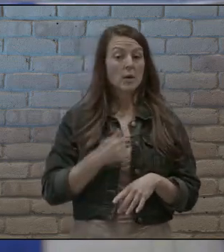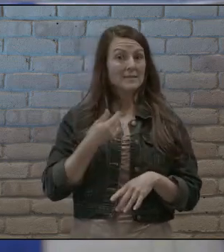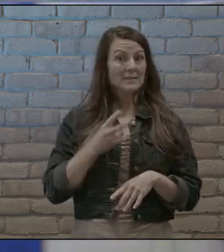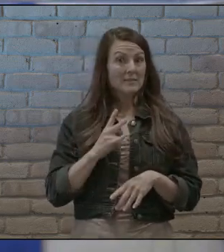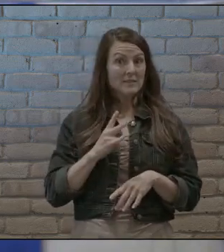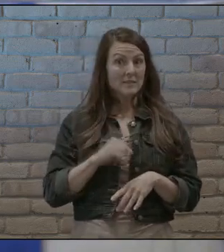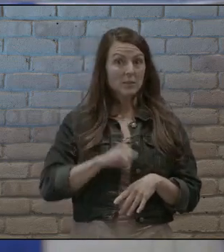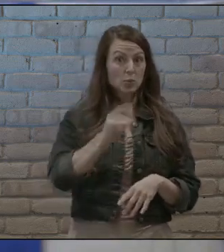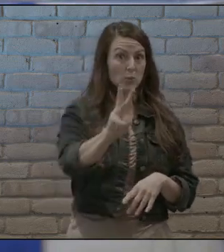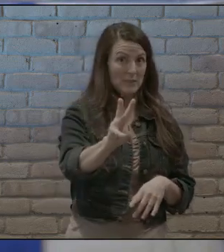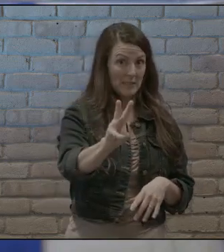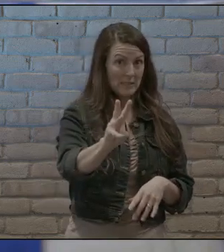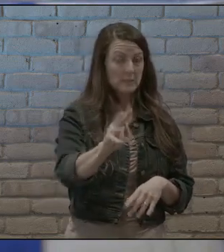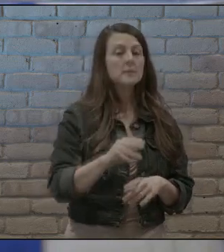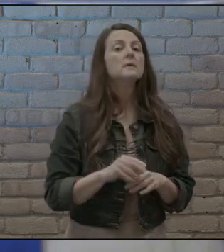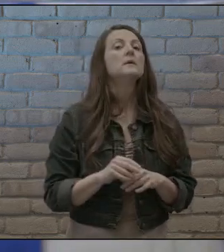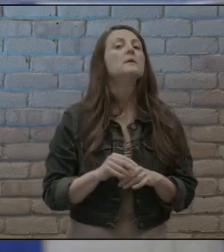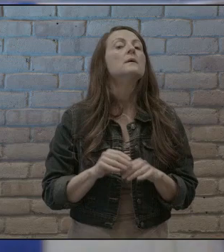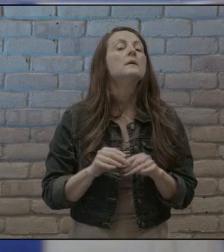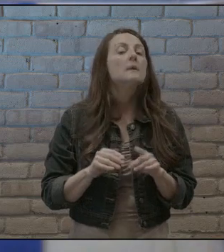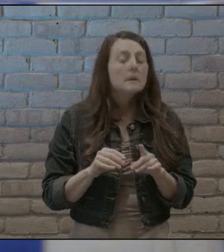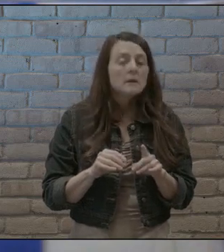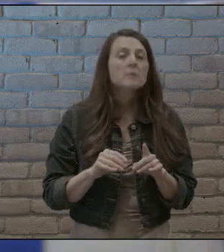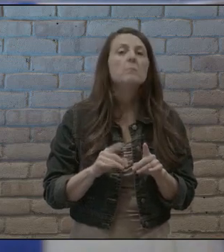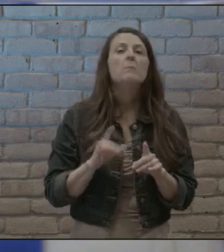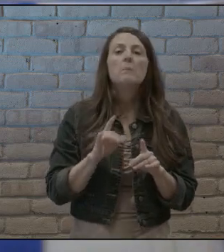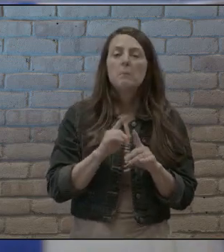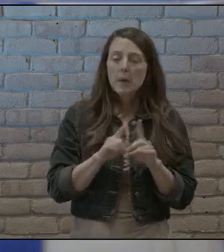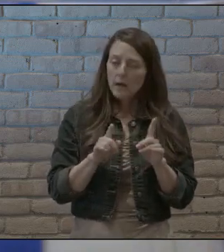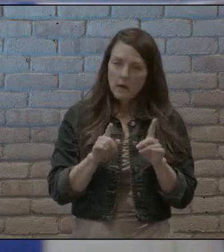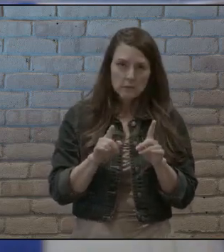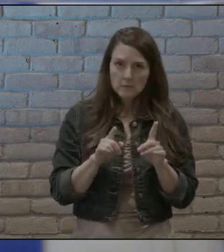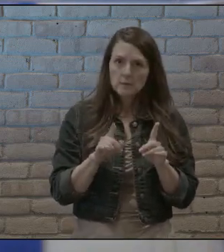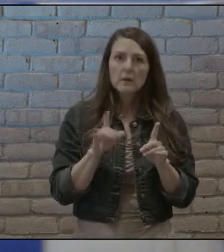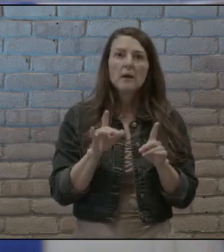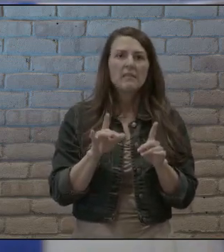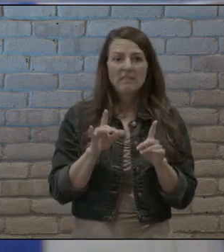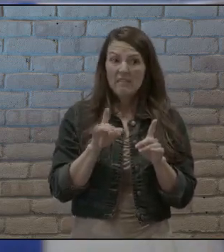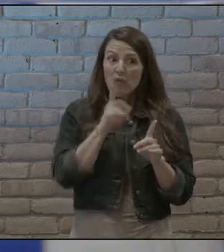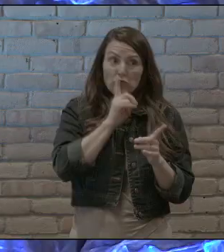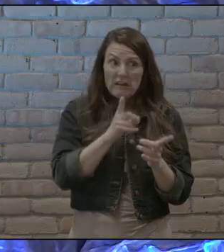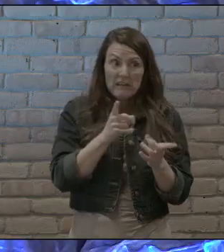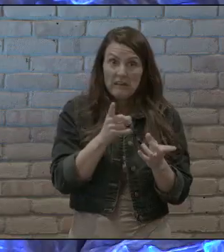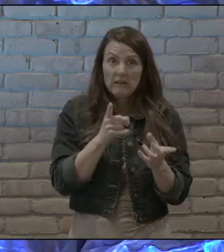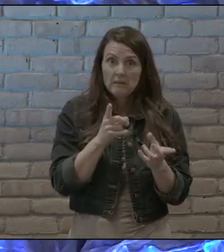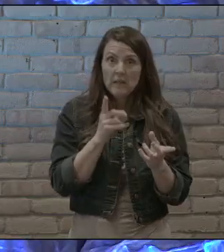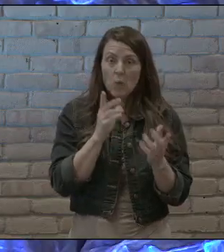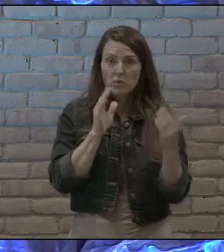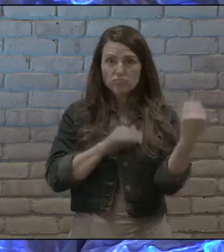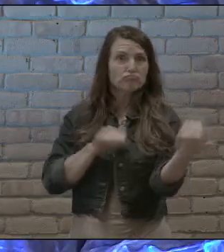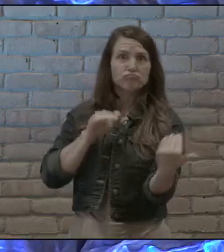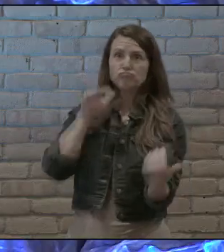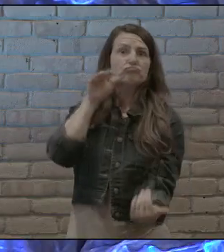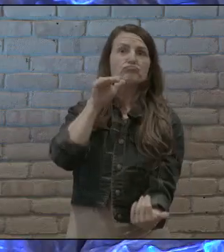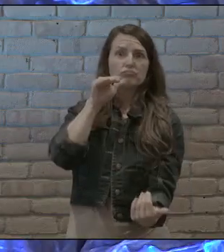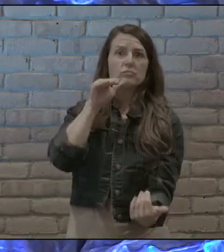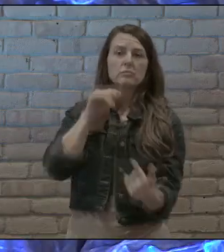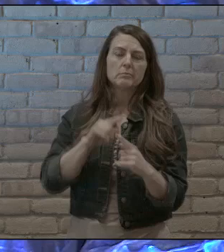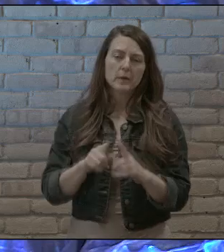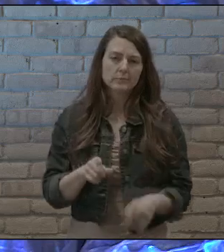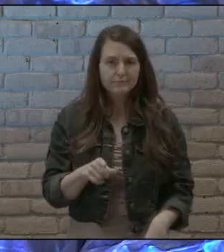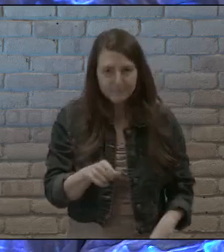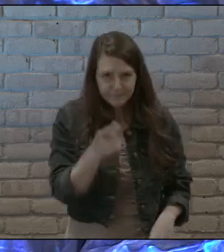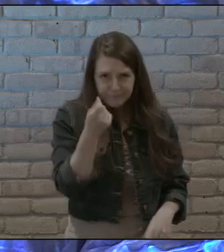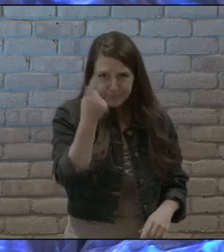17-6. By all accounts, an insurmountable lead. But you don't know these